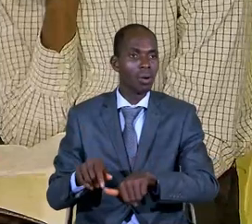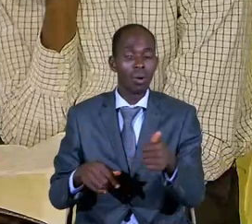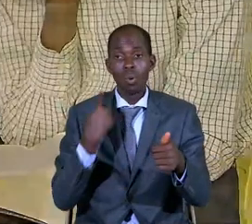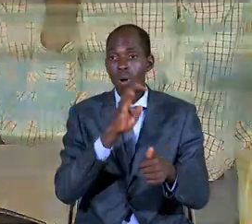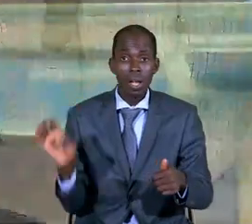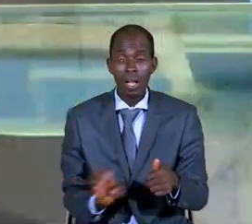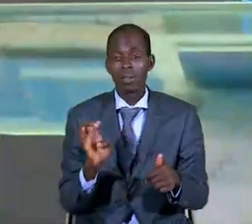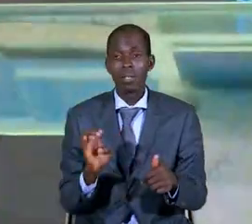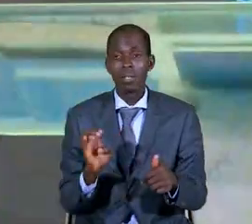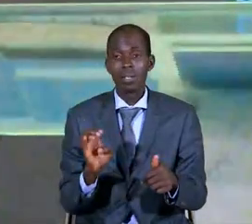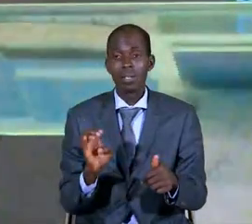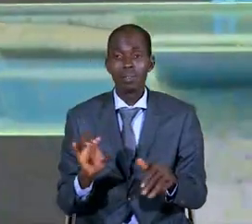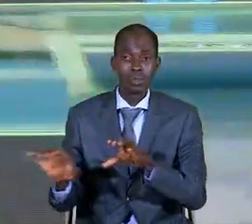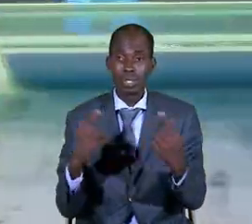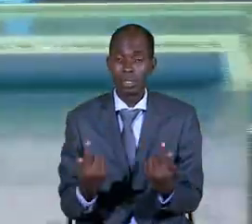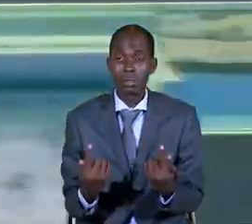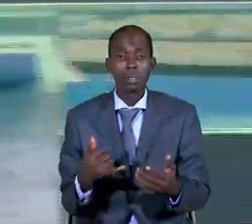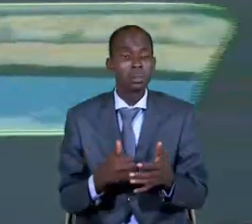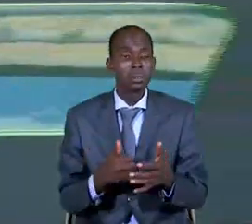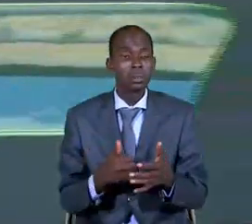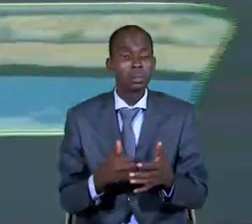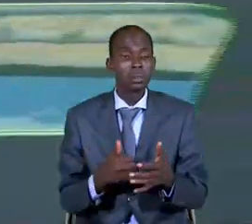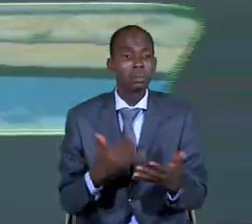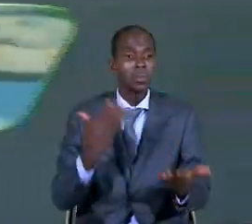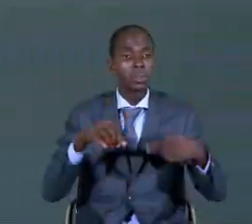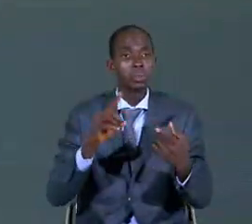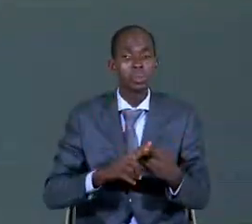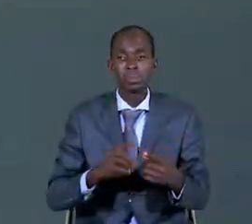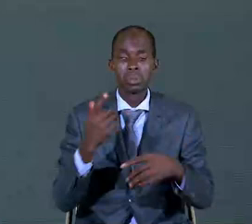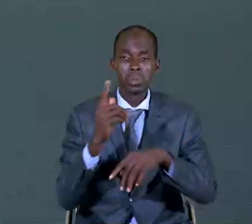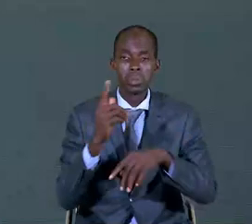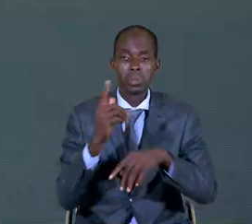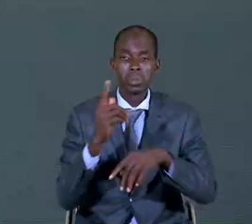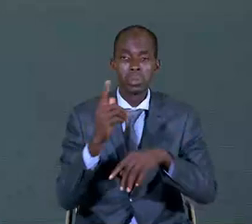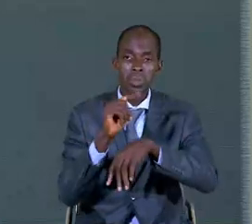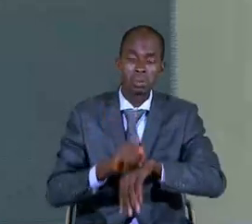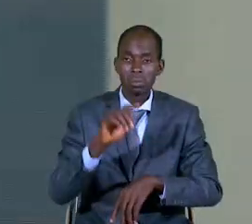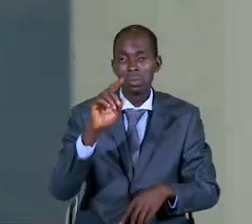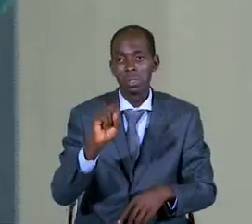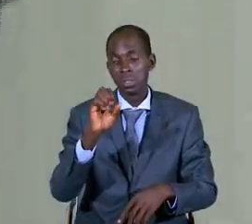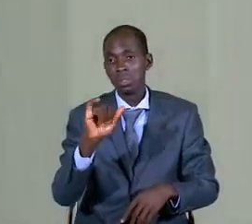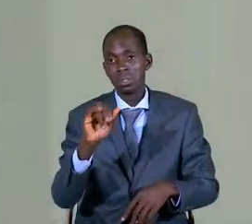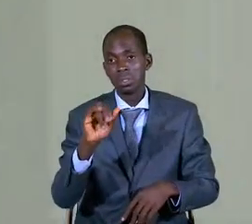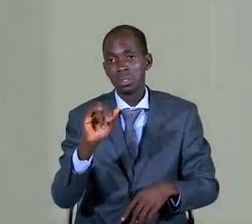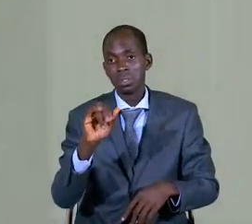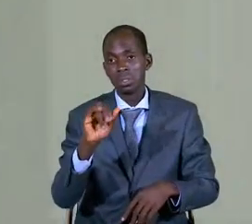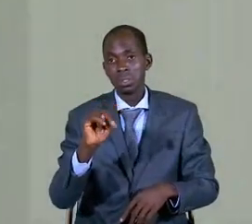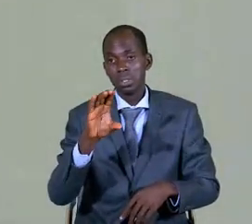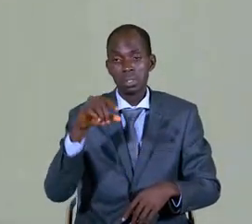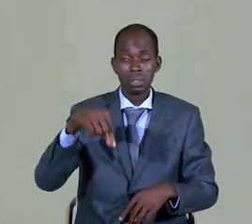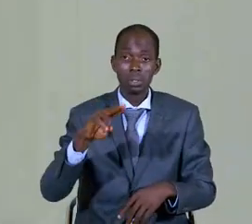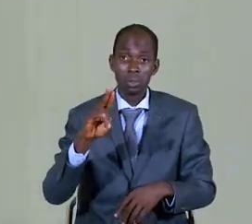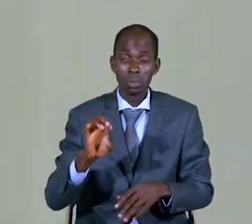sin, he might attend synagogue, their synagogue, he might attend assembly, our